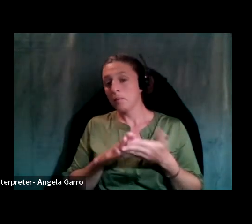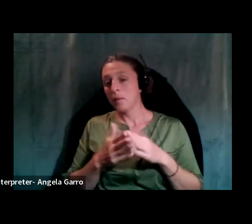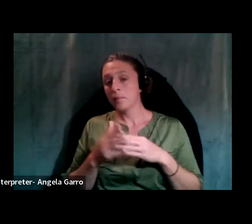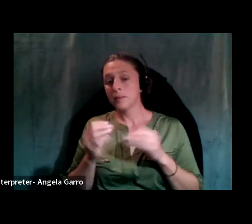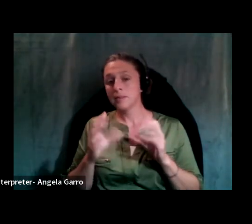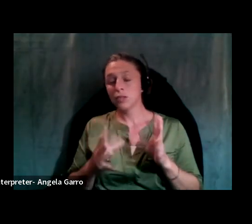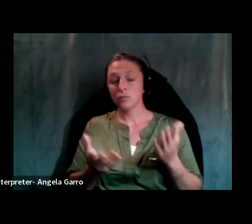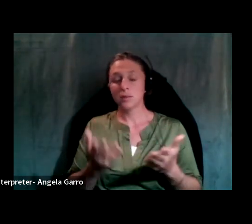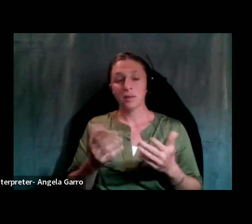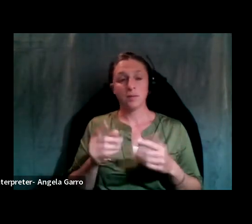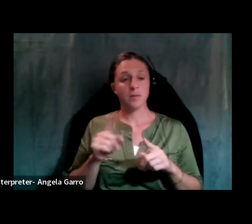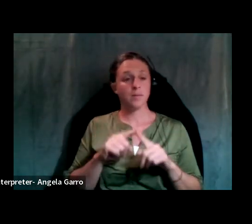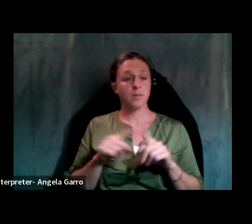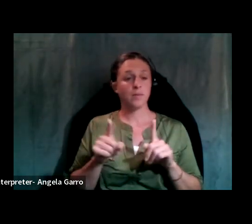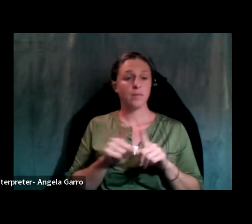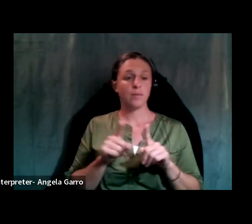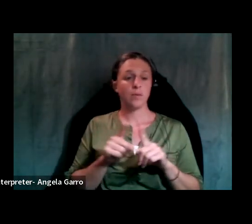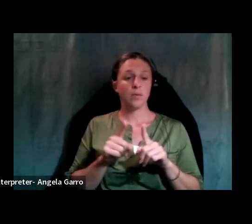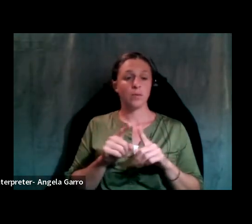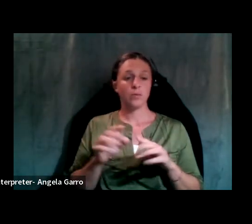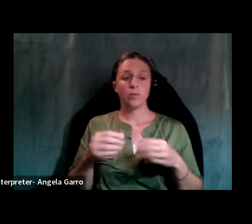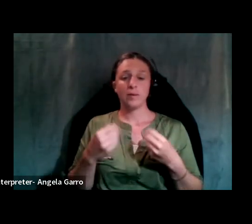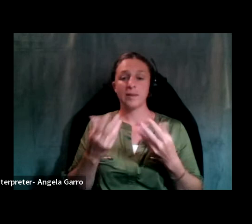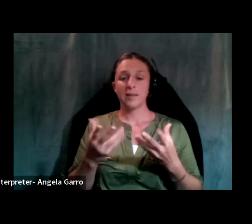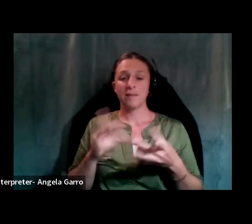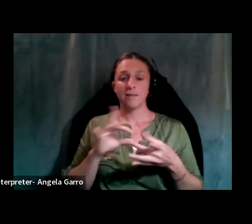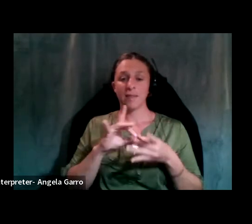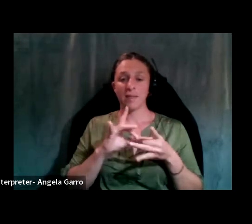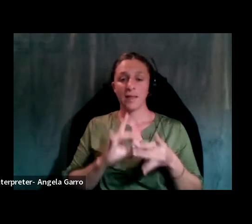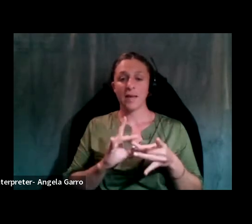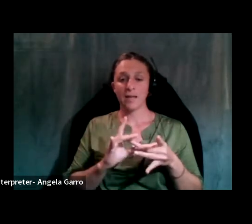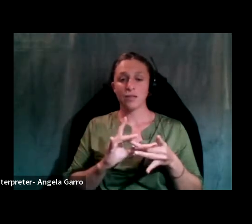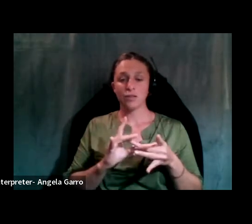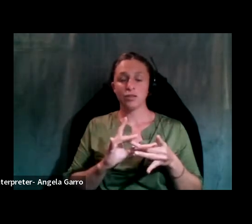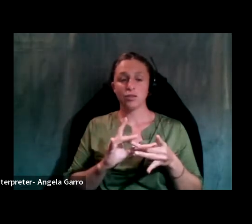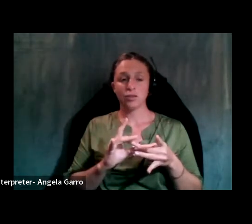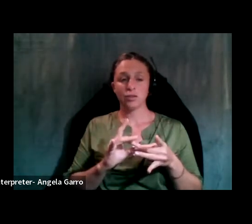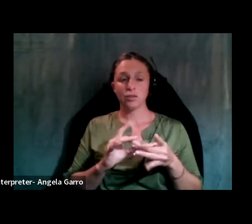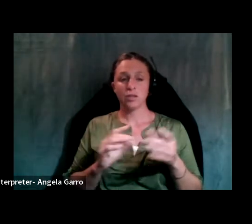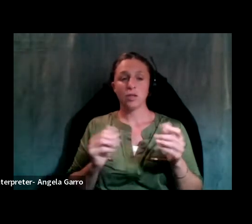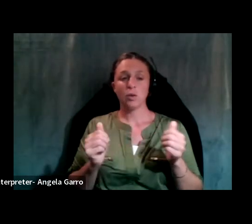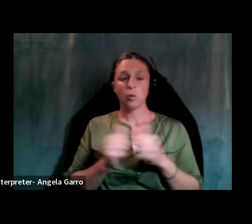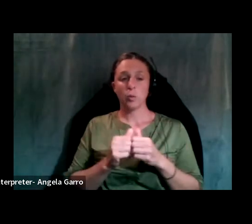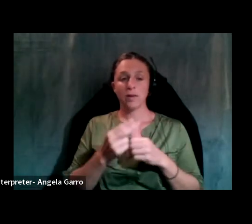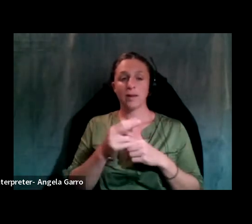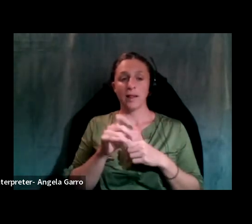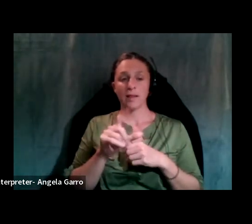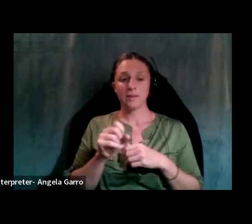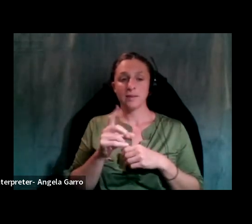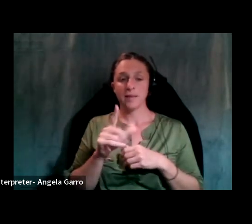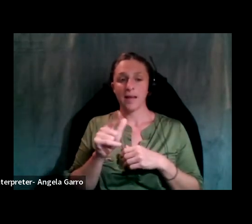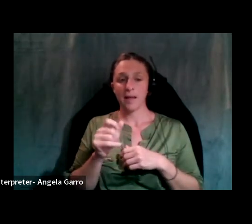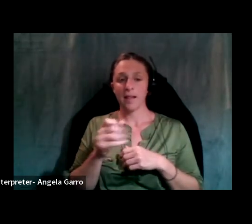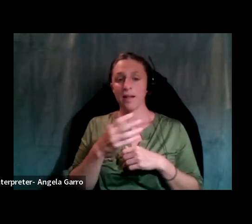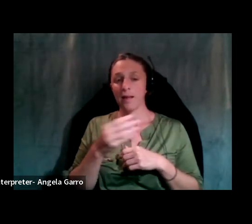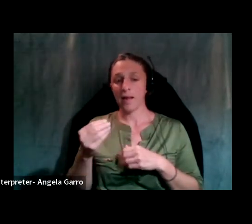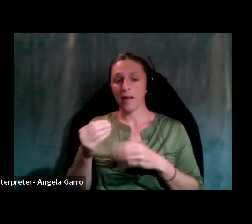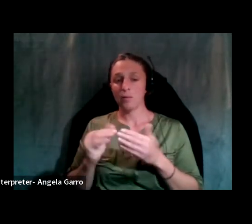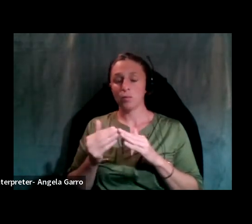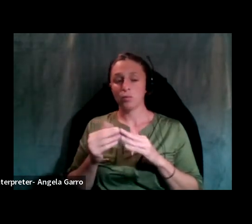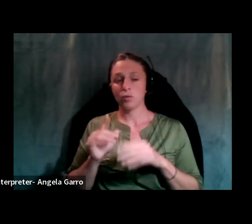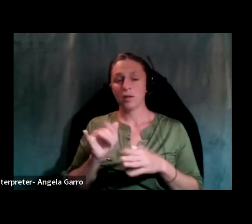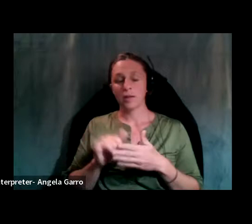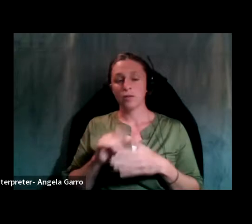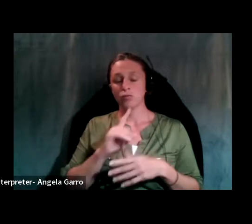also it gave that connection with Hillsdale and then with the community. So that was really neat. And